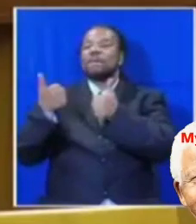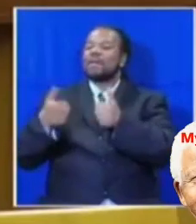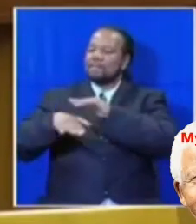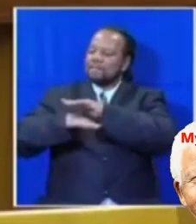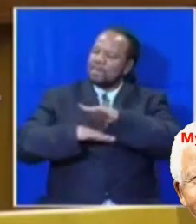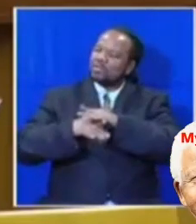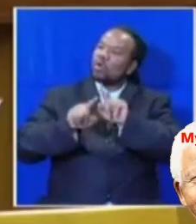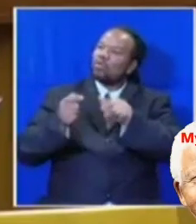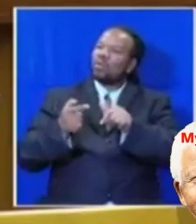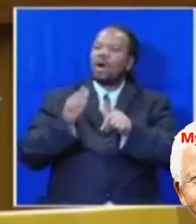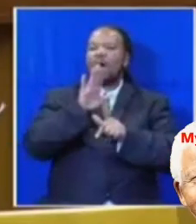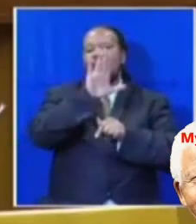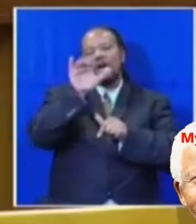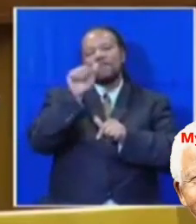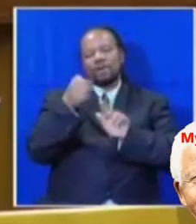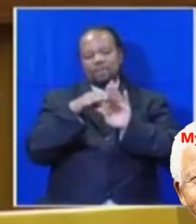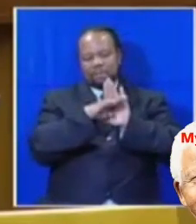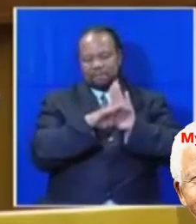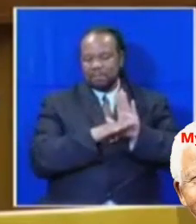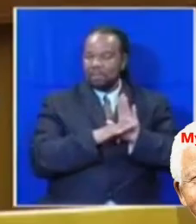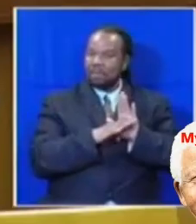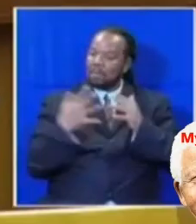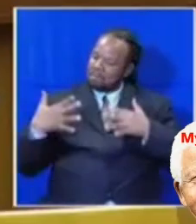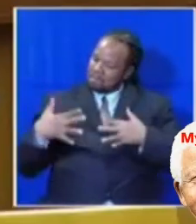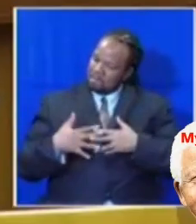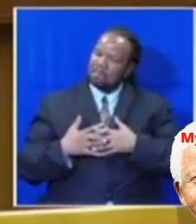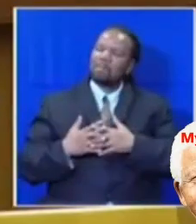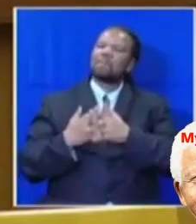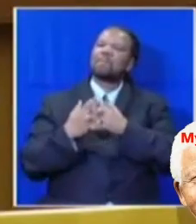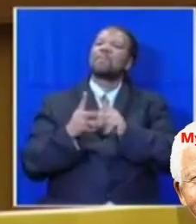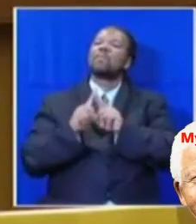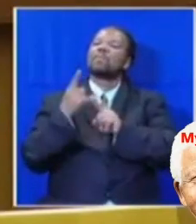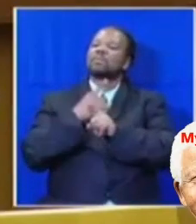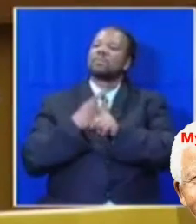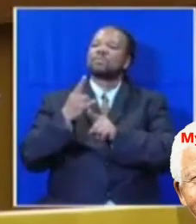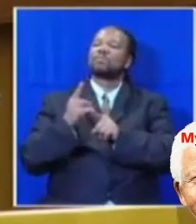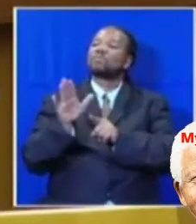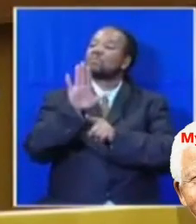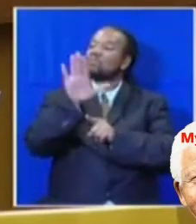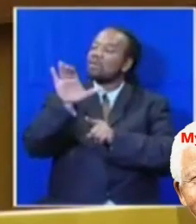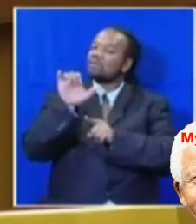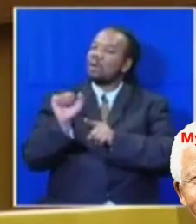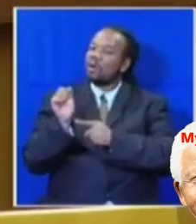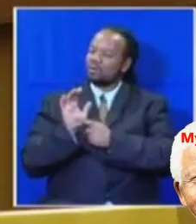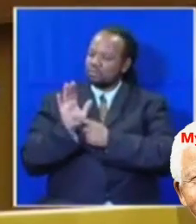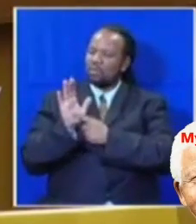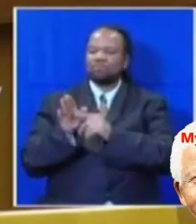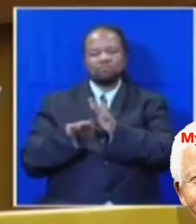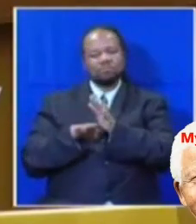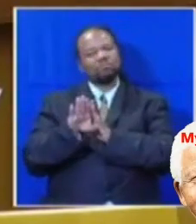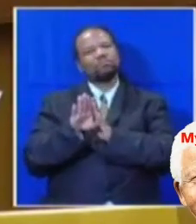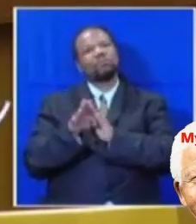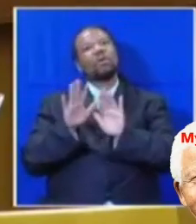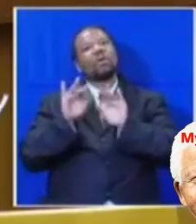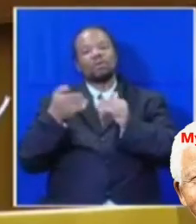African agenda. Through our collective efforts, we are jointly championing Africa's blueprint for development,